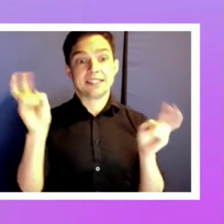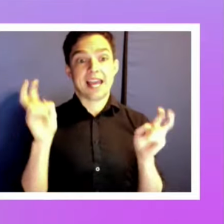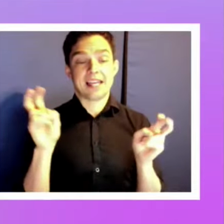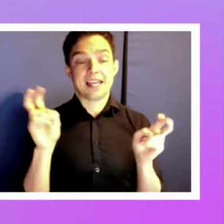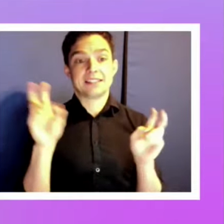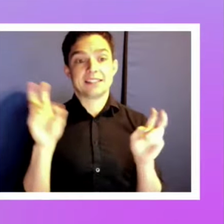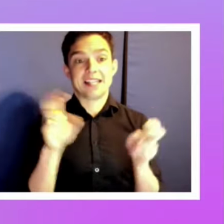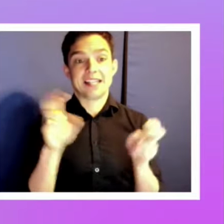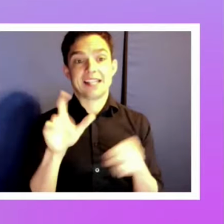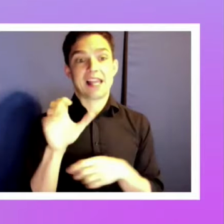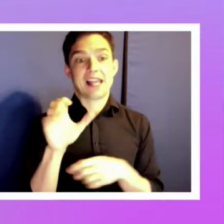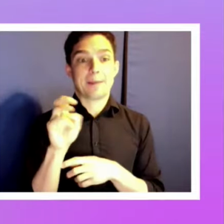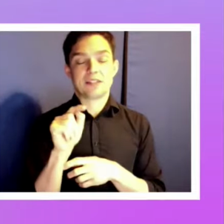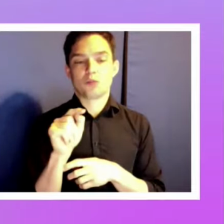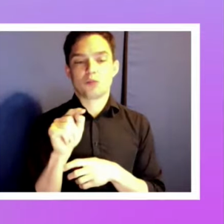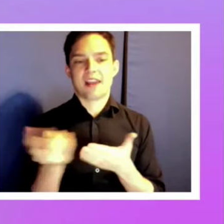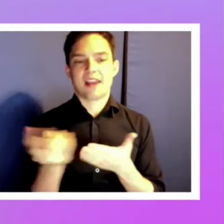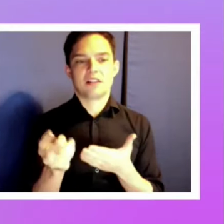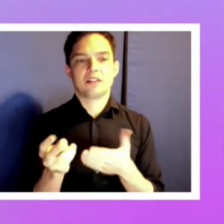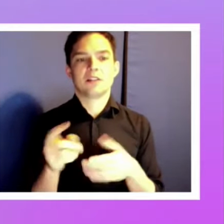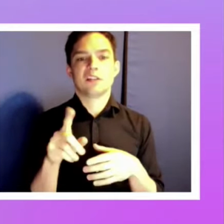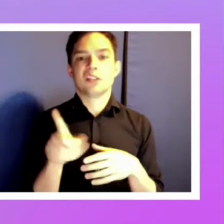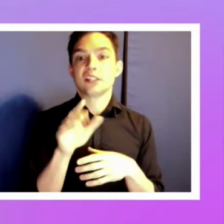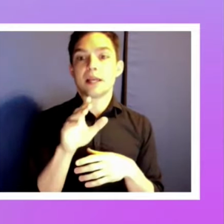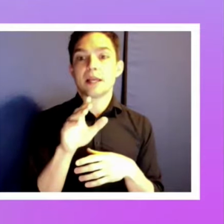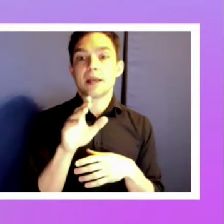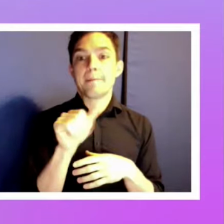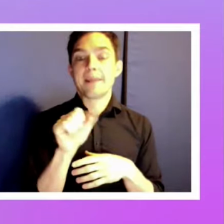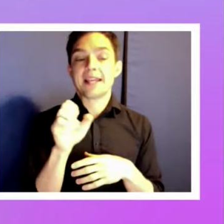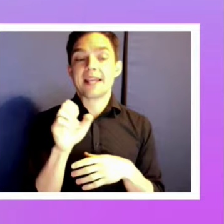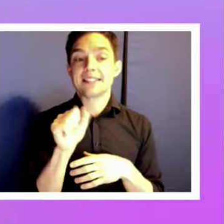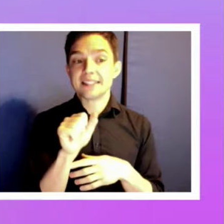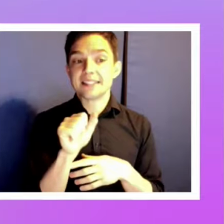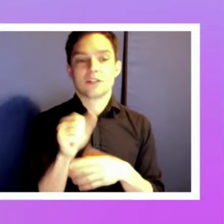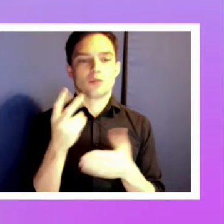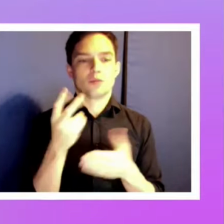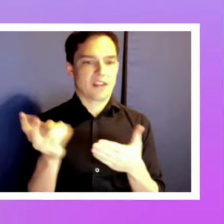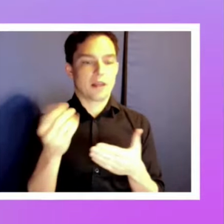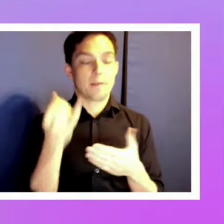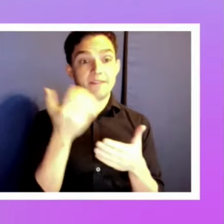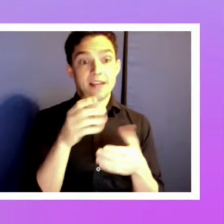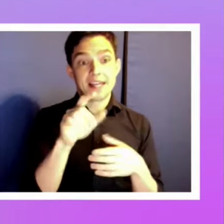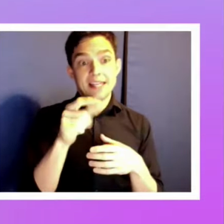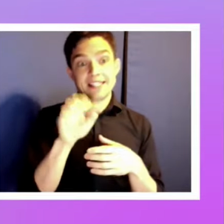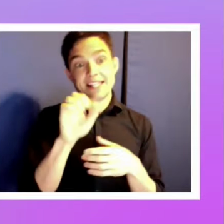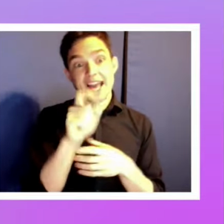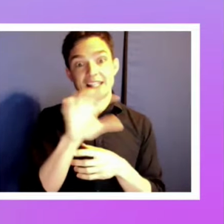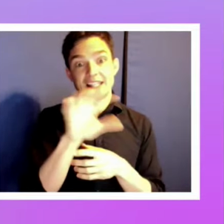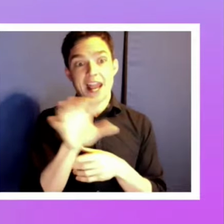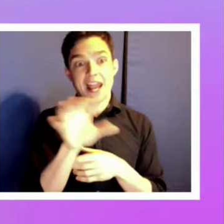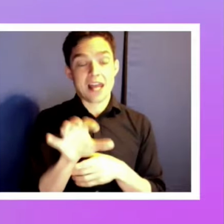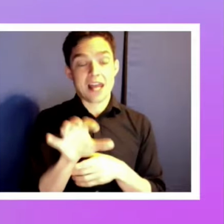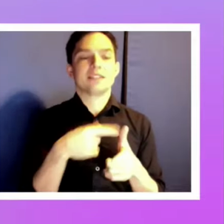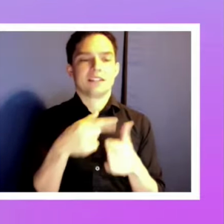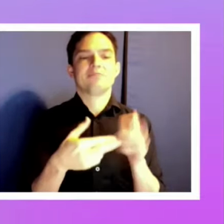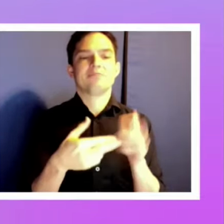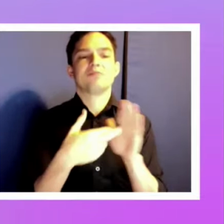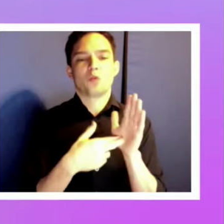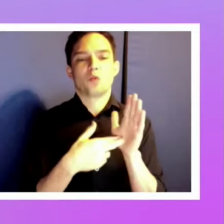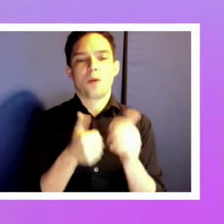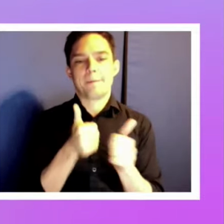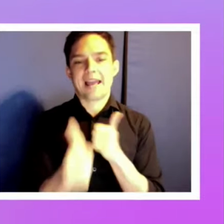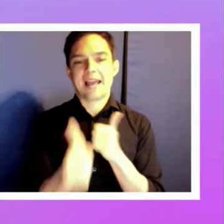element with just spaces in it would fail this. But if there's some text in there, this rule would pass